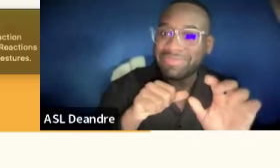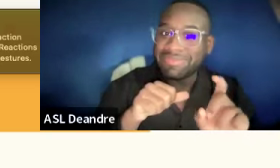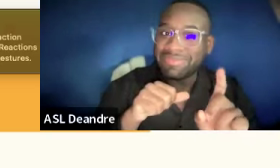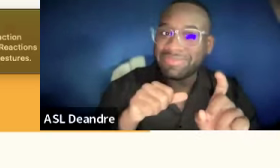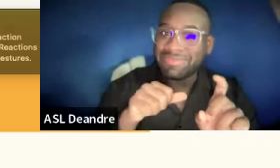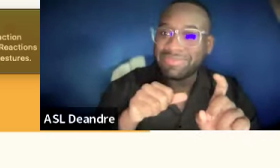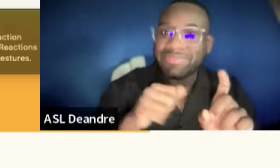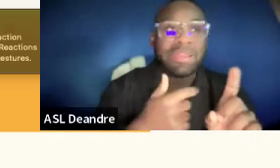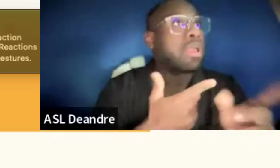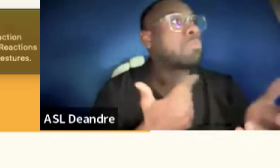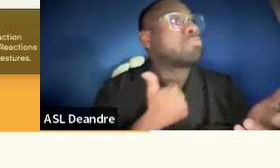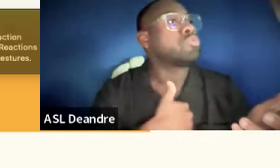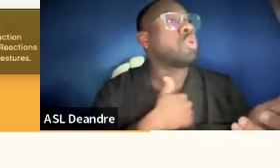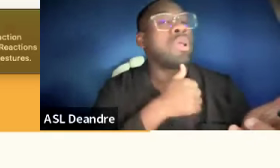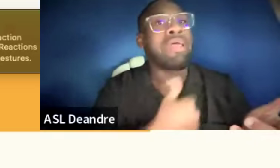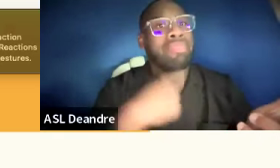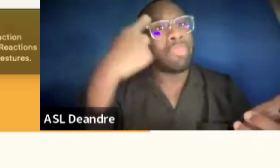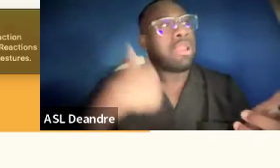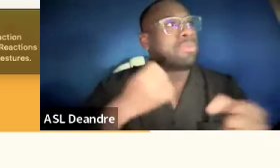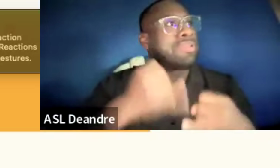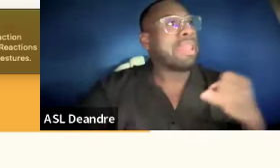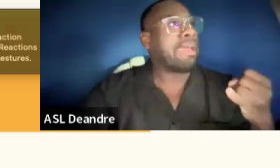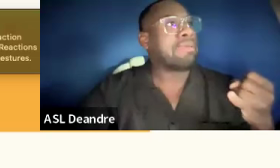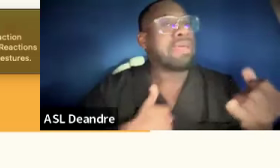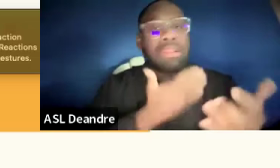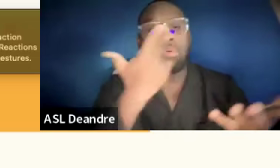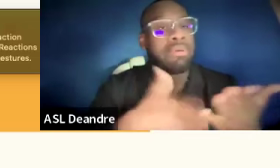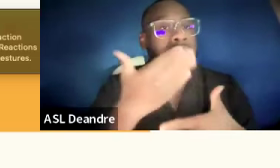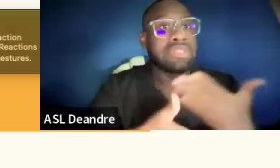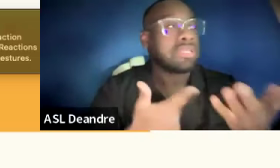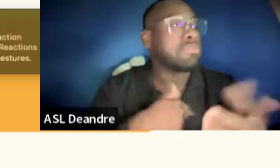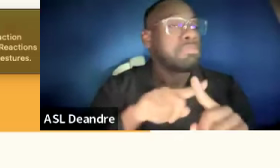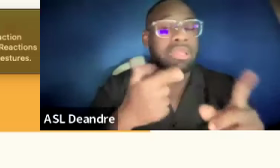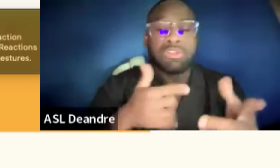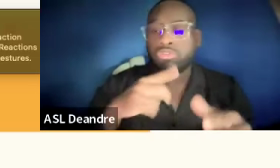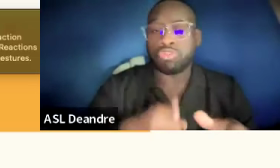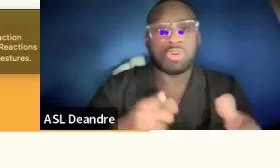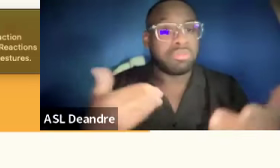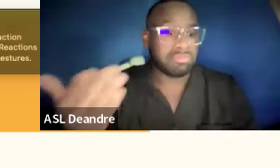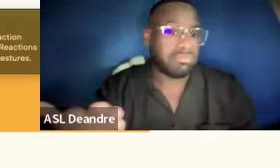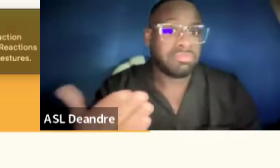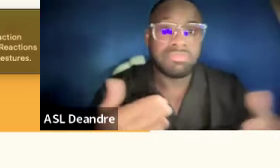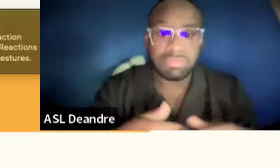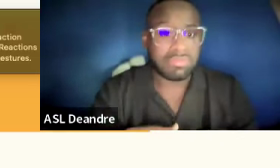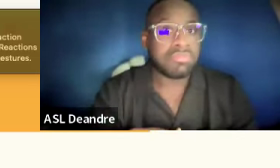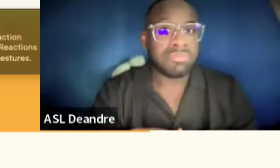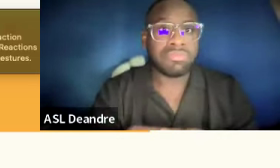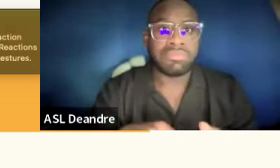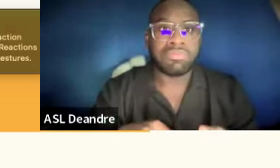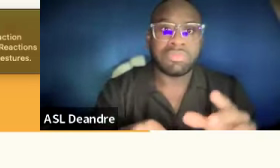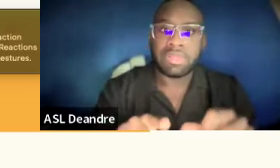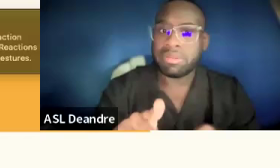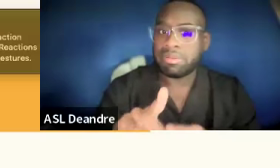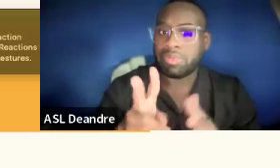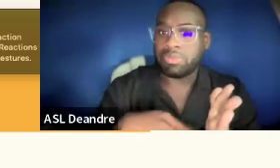And Sure, I didn't know I was next. I thought I was last. Oh, okay, no, I'm sorry. But I'll go, sure. I can, let me go ahead and read the question for you,